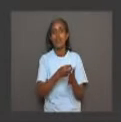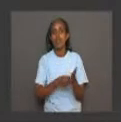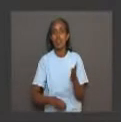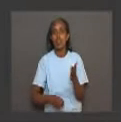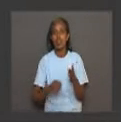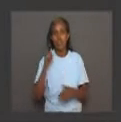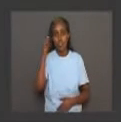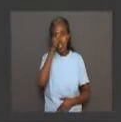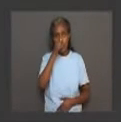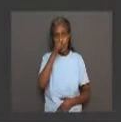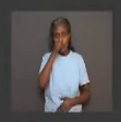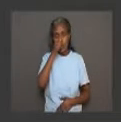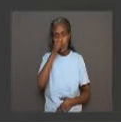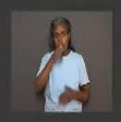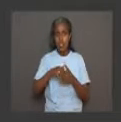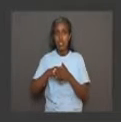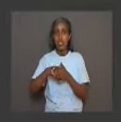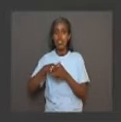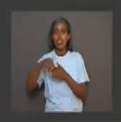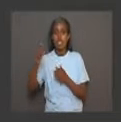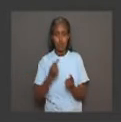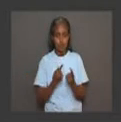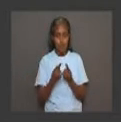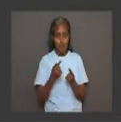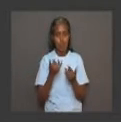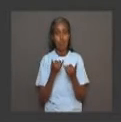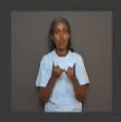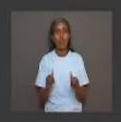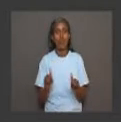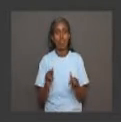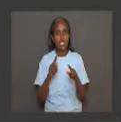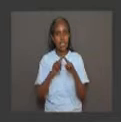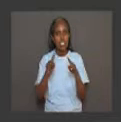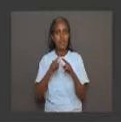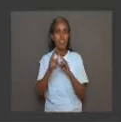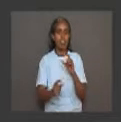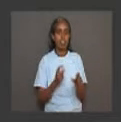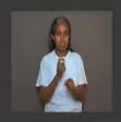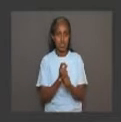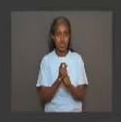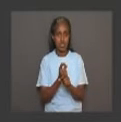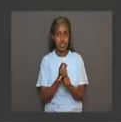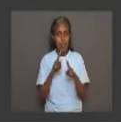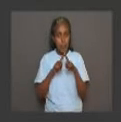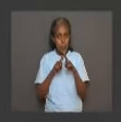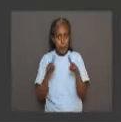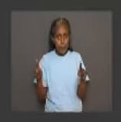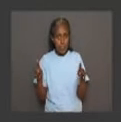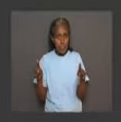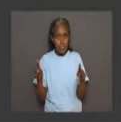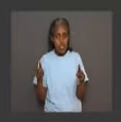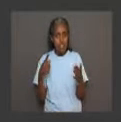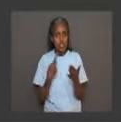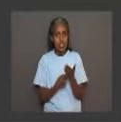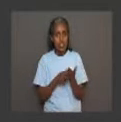of Ethiopian exports over several years. But it